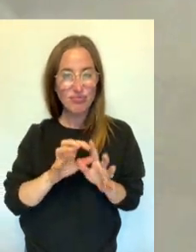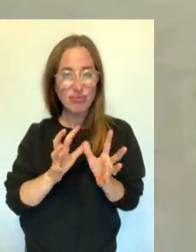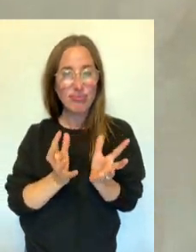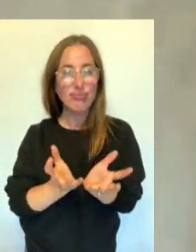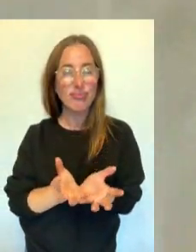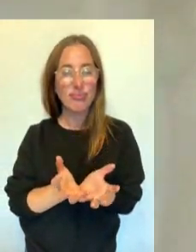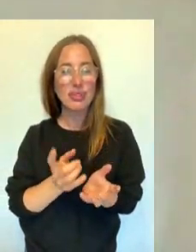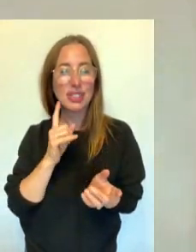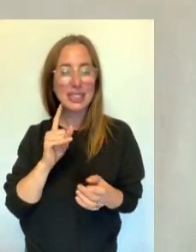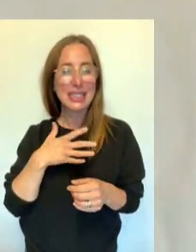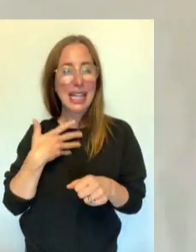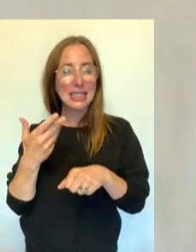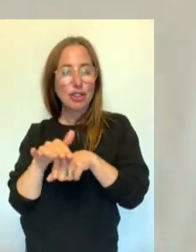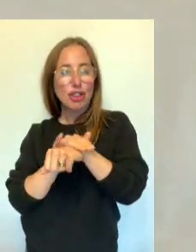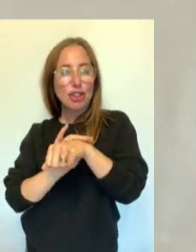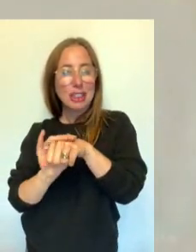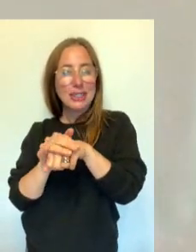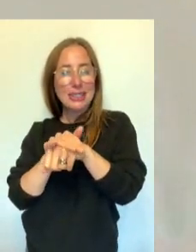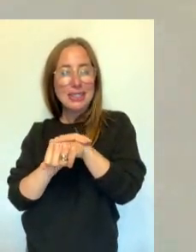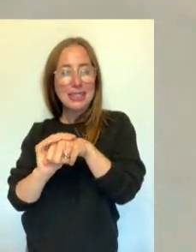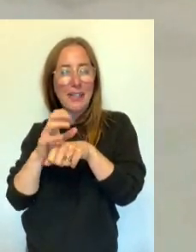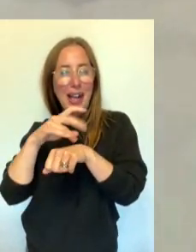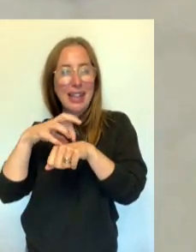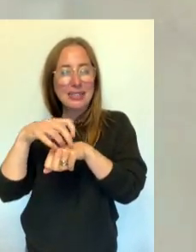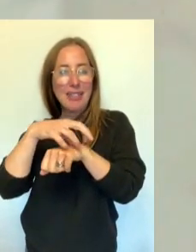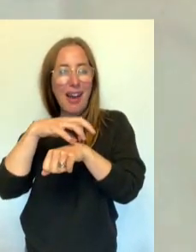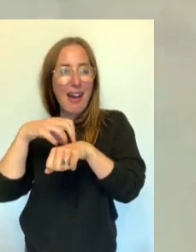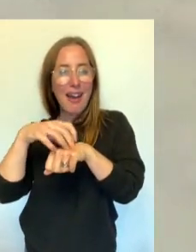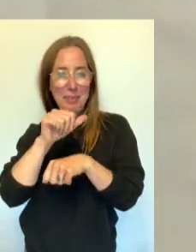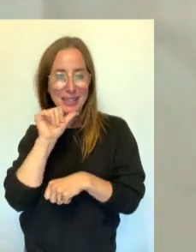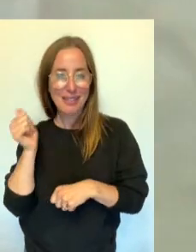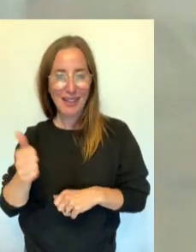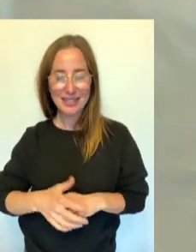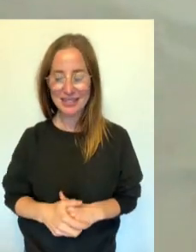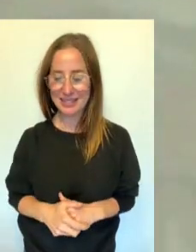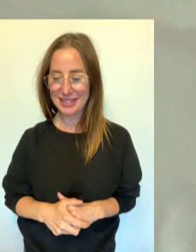We'll just get a nice little sheen of glitter.